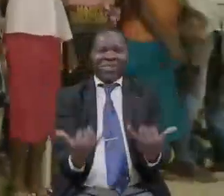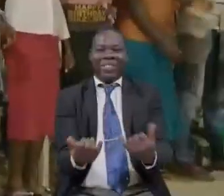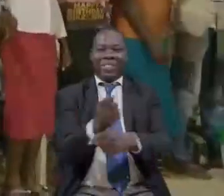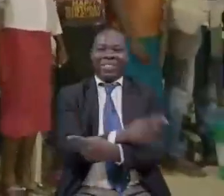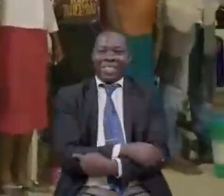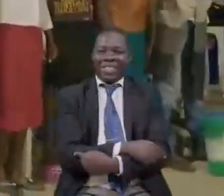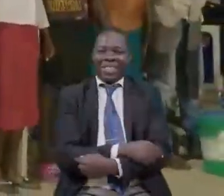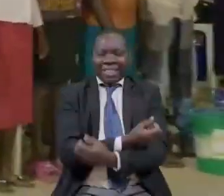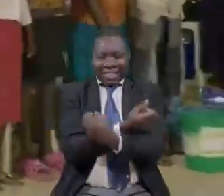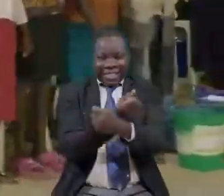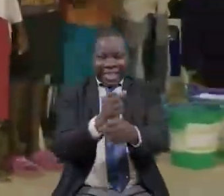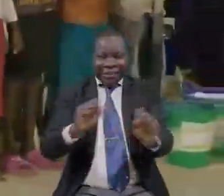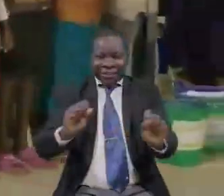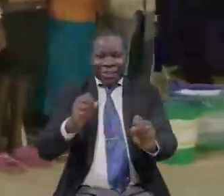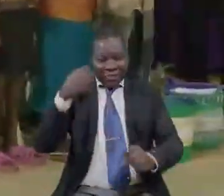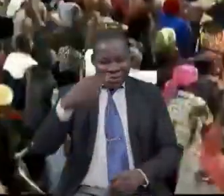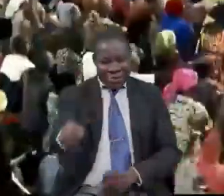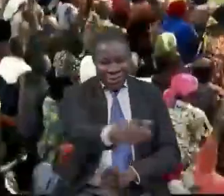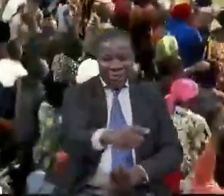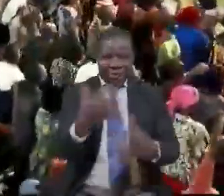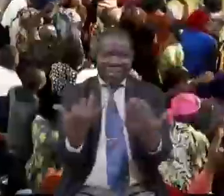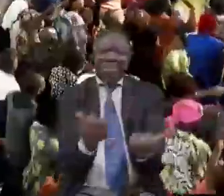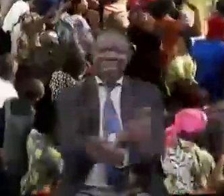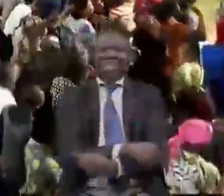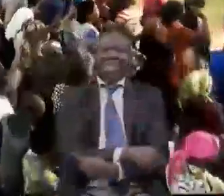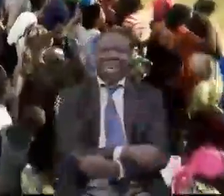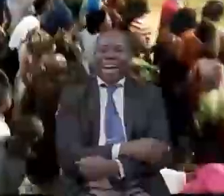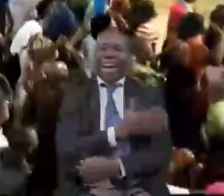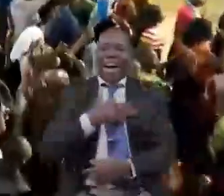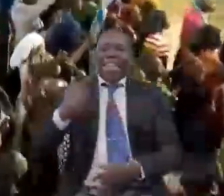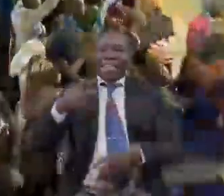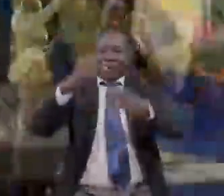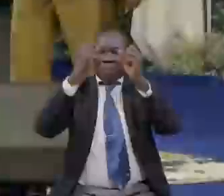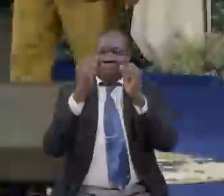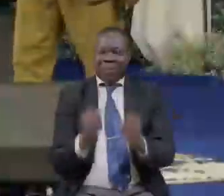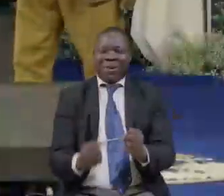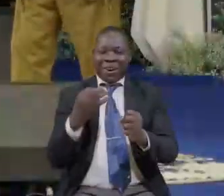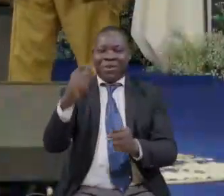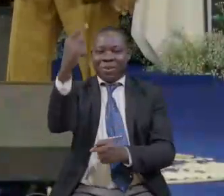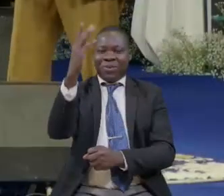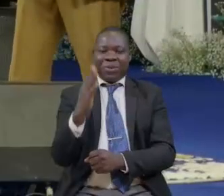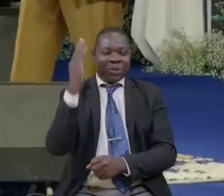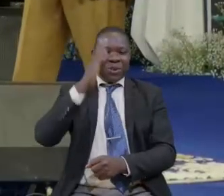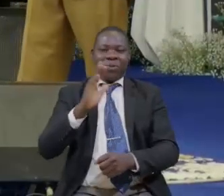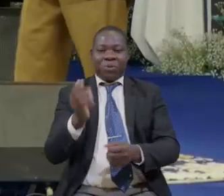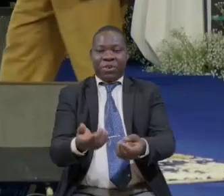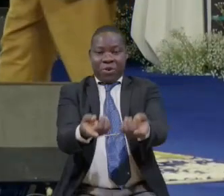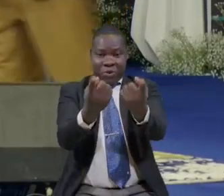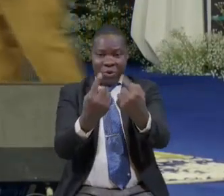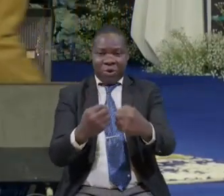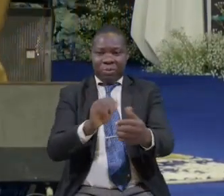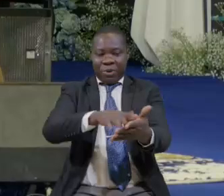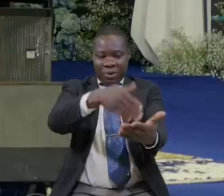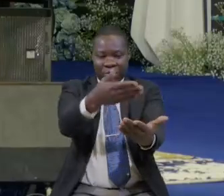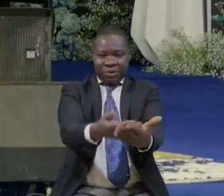Salvation for you today. And the power of God will reach you where you are in